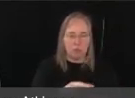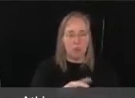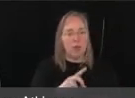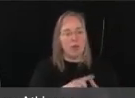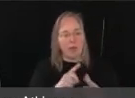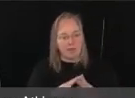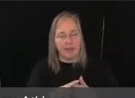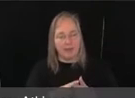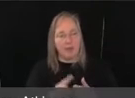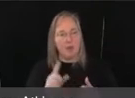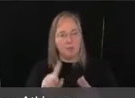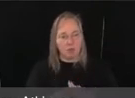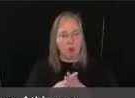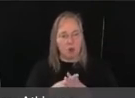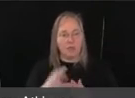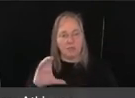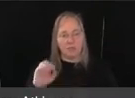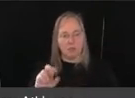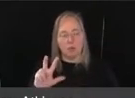they're the same project.